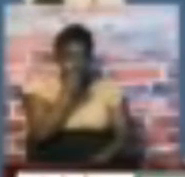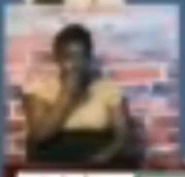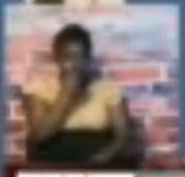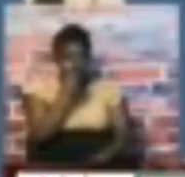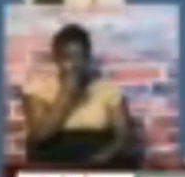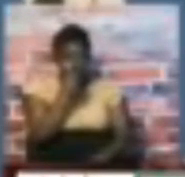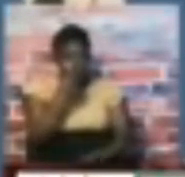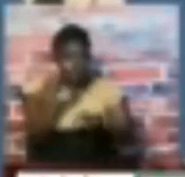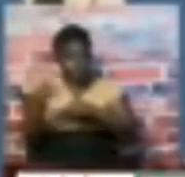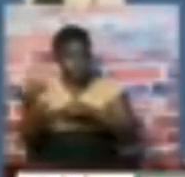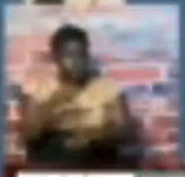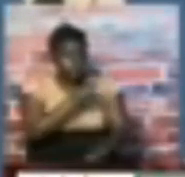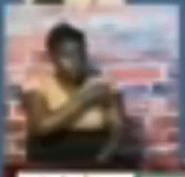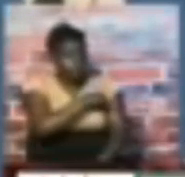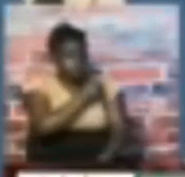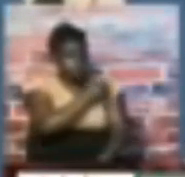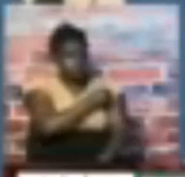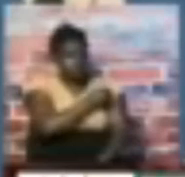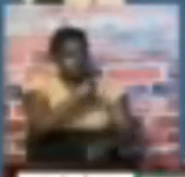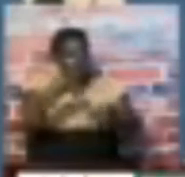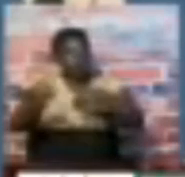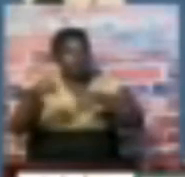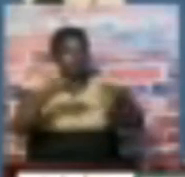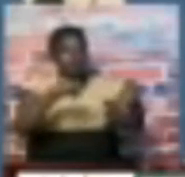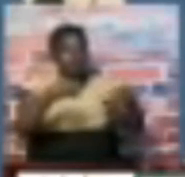foodstuffs and medical equipment.